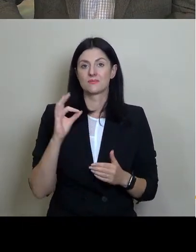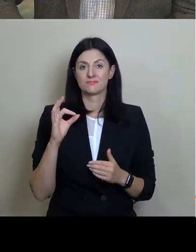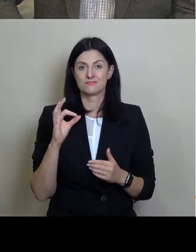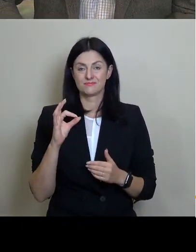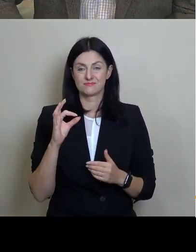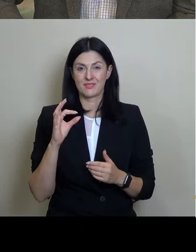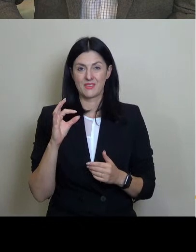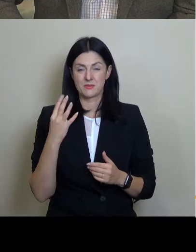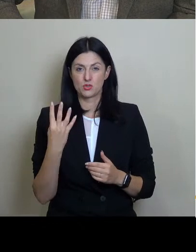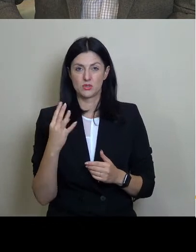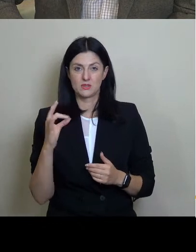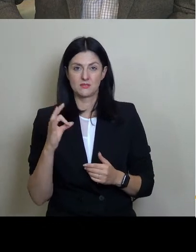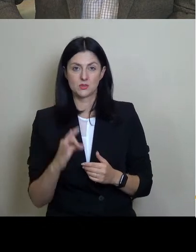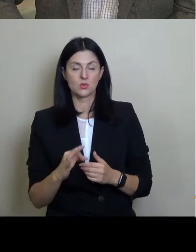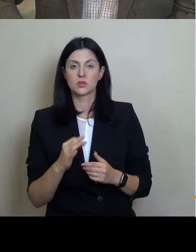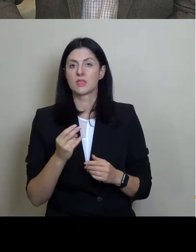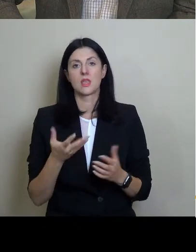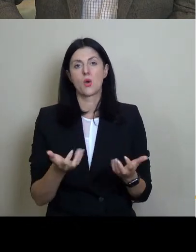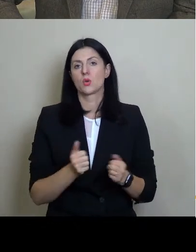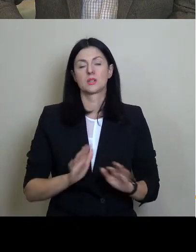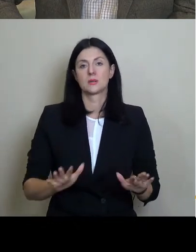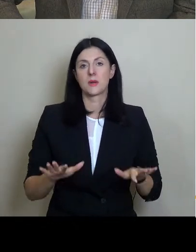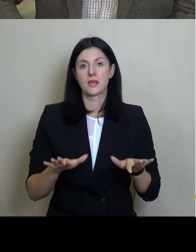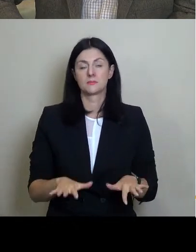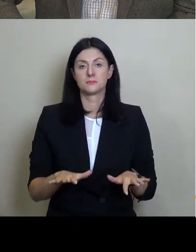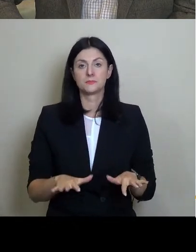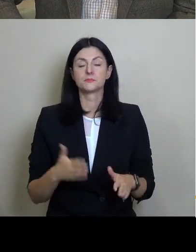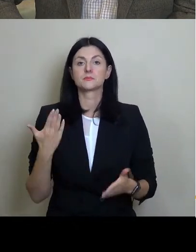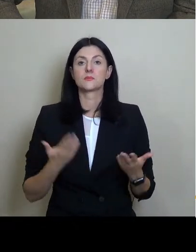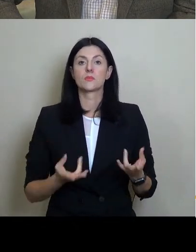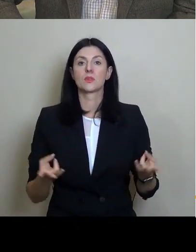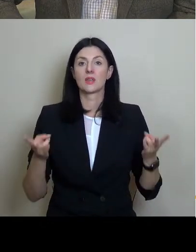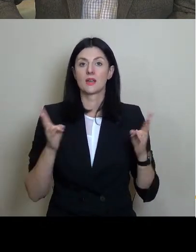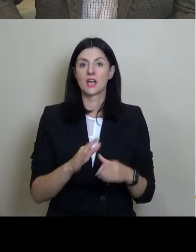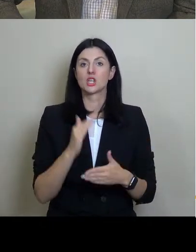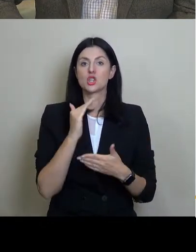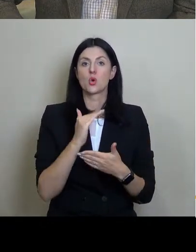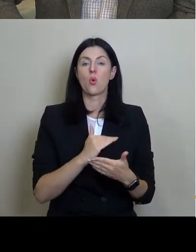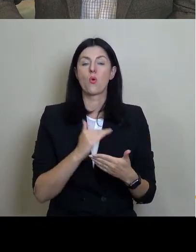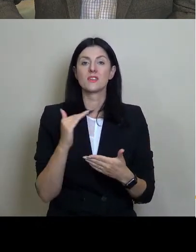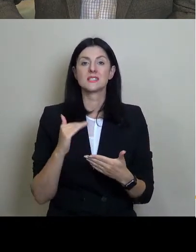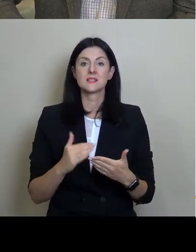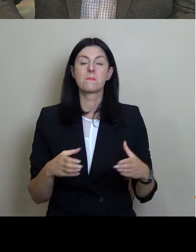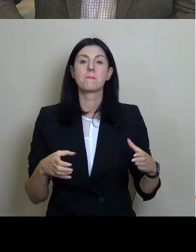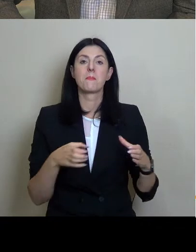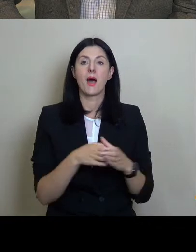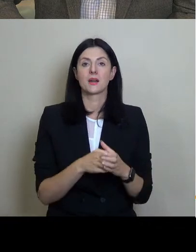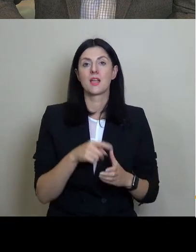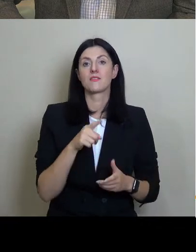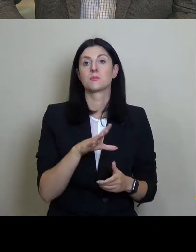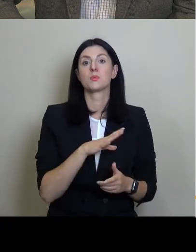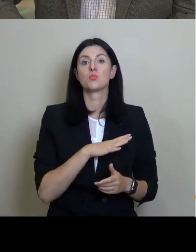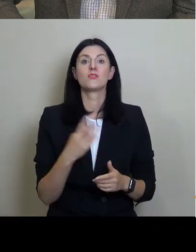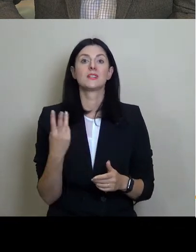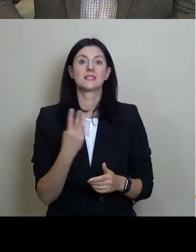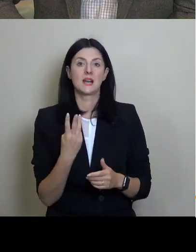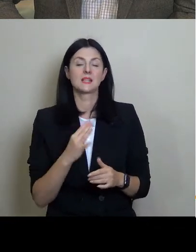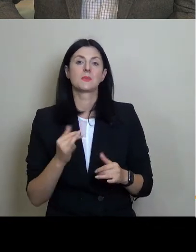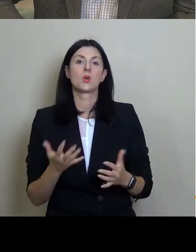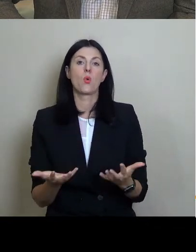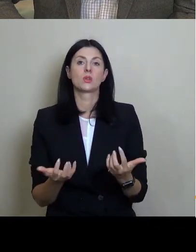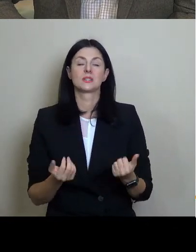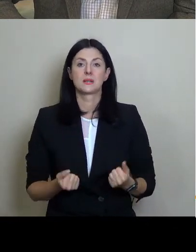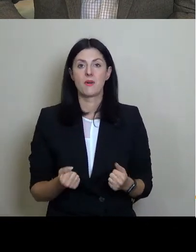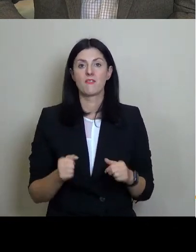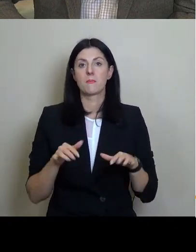his result 4% from the electoral quota wouldn't receive the mandate. If you had the range in the order of the